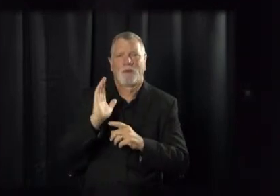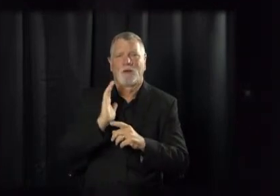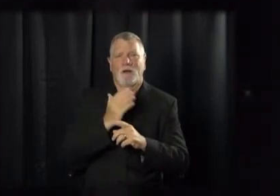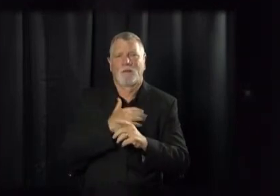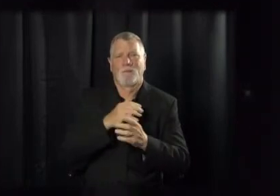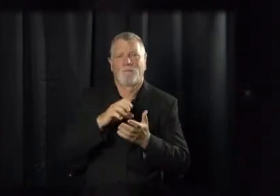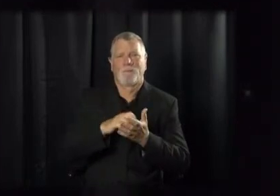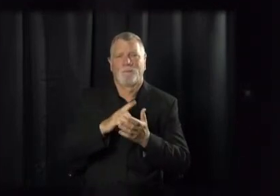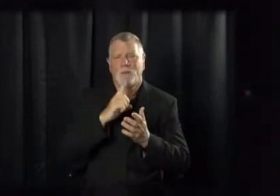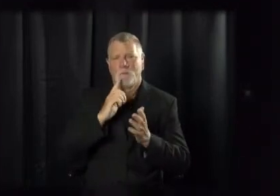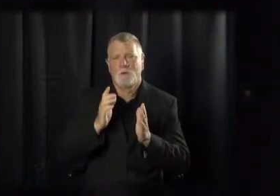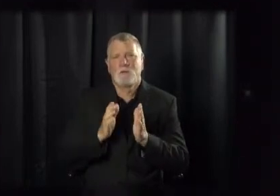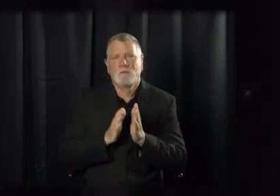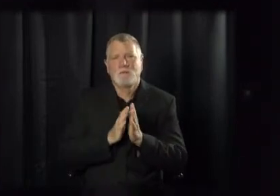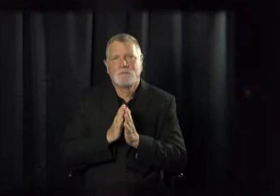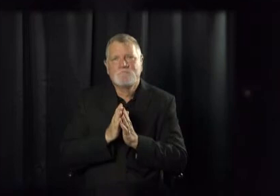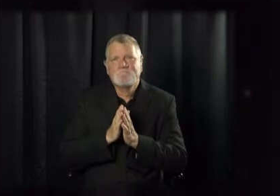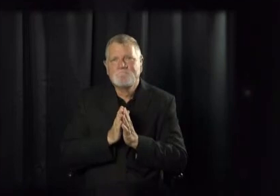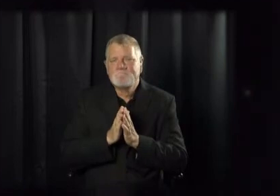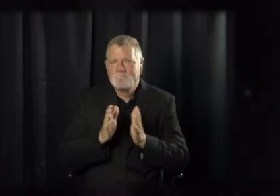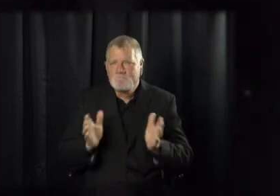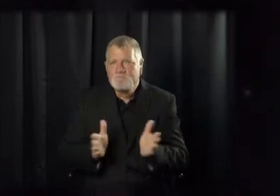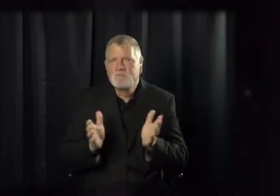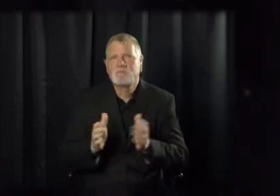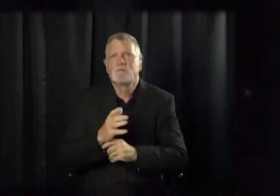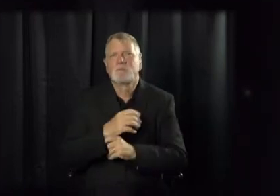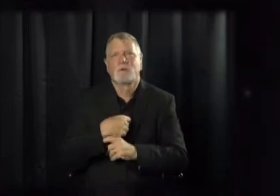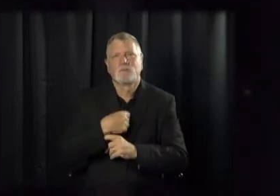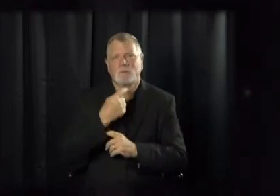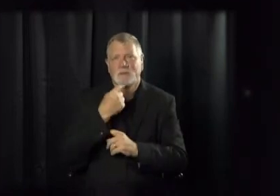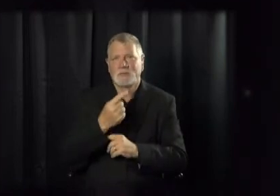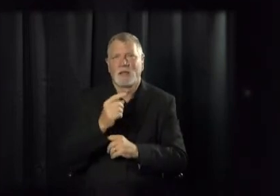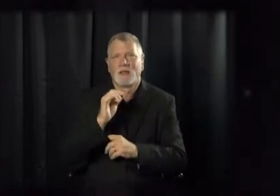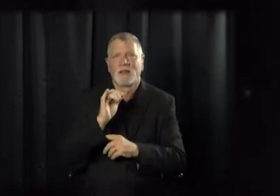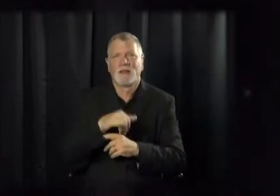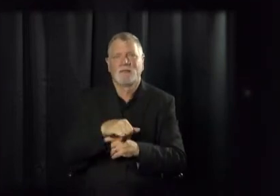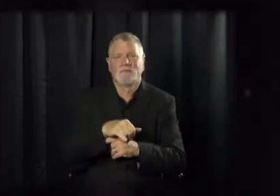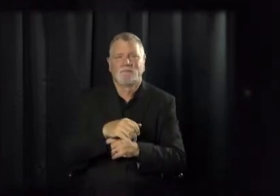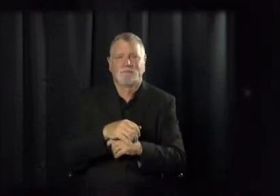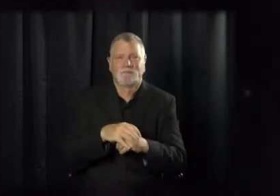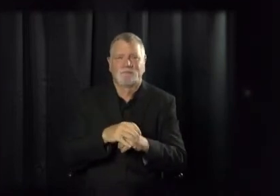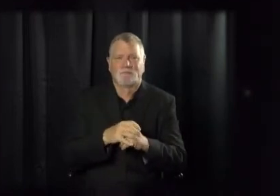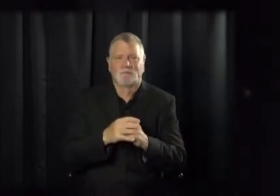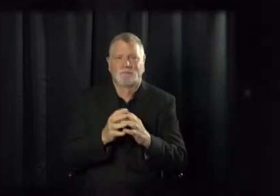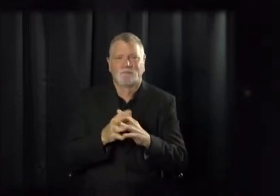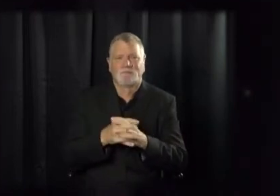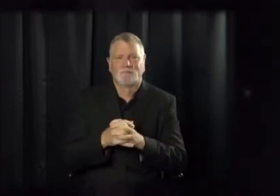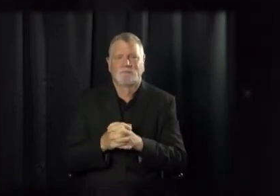be robust. Actually, I should say that